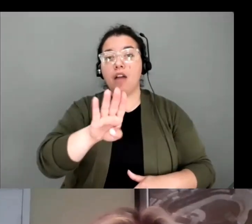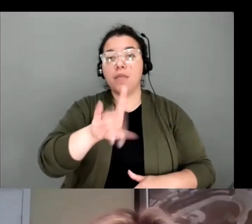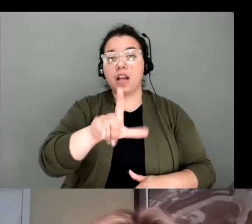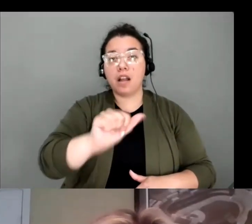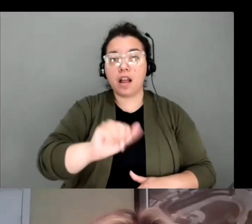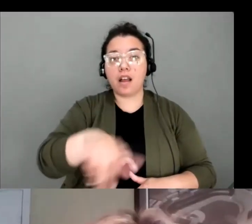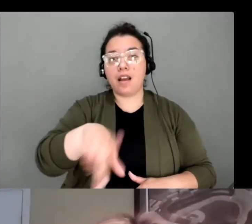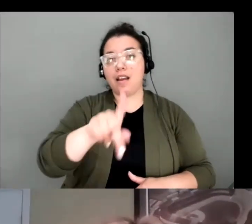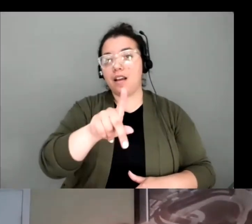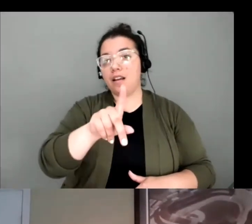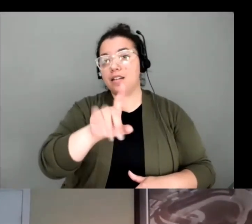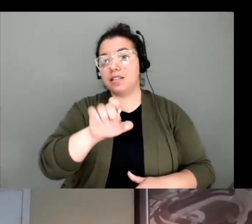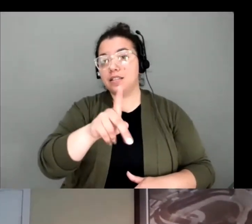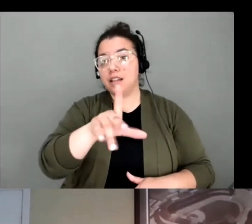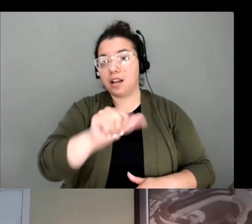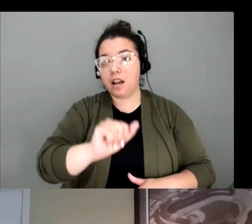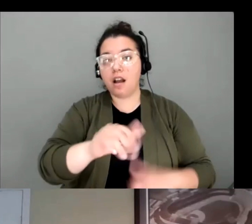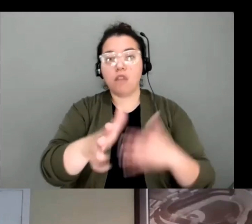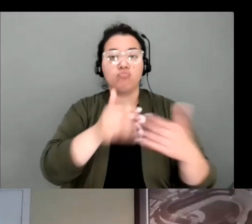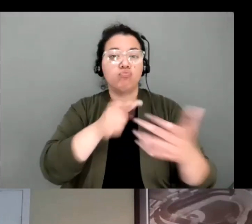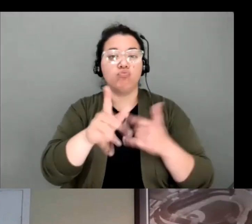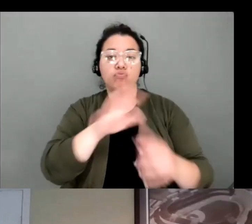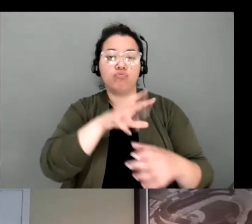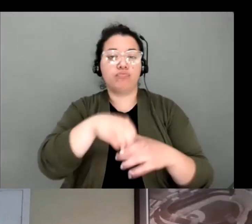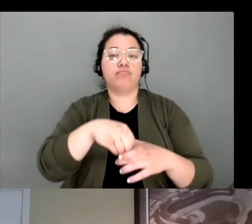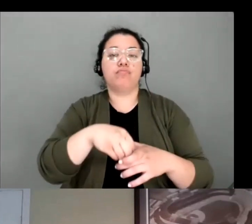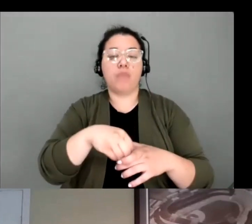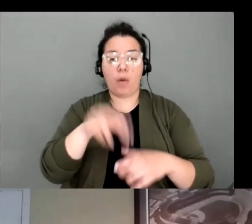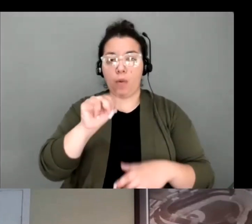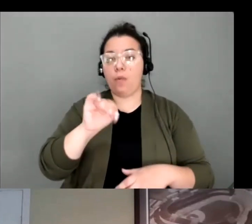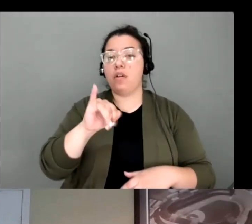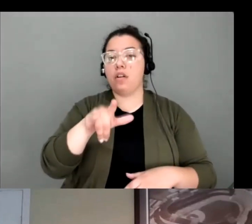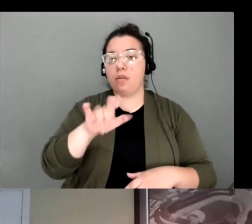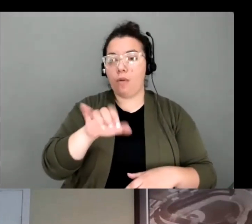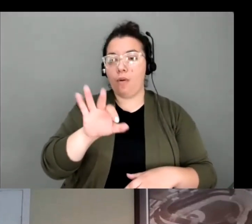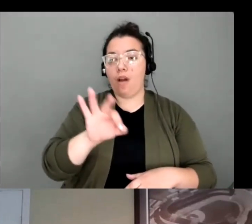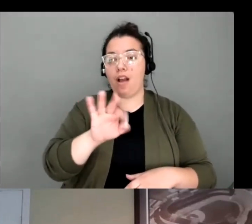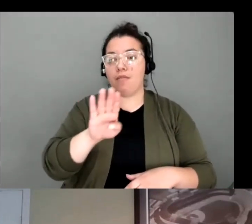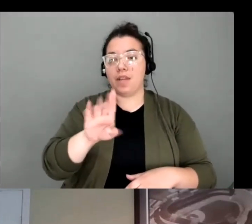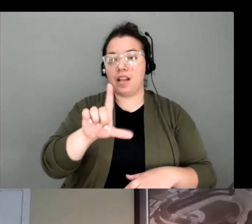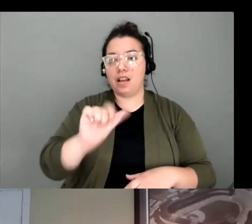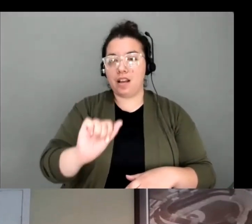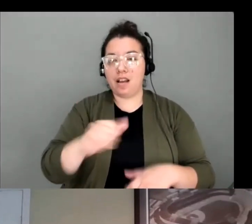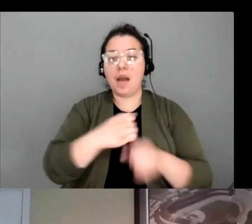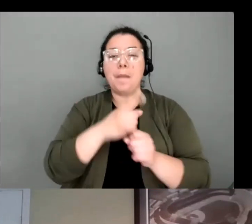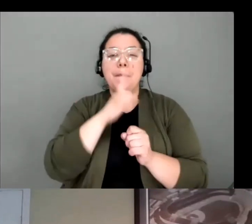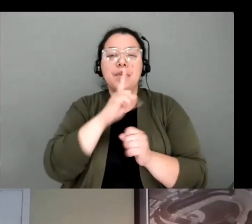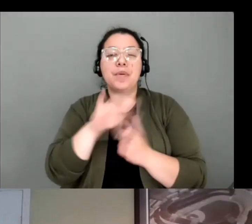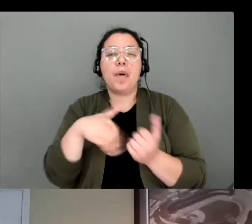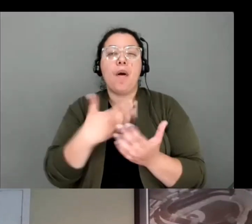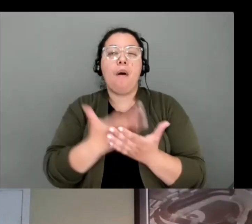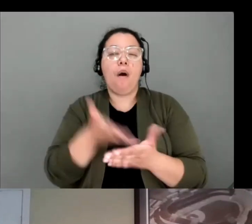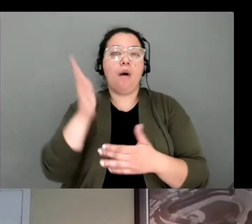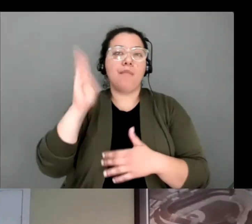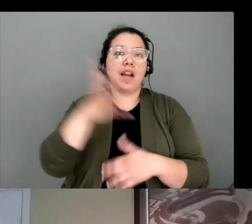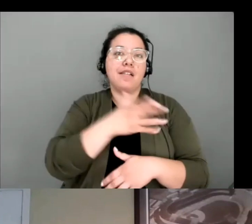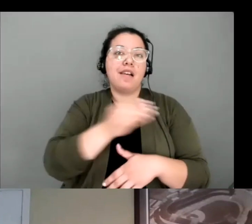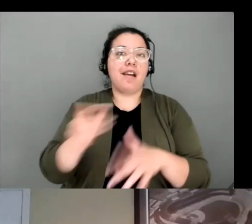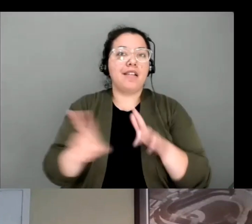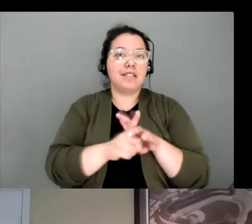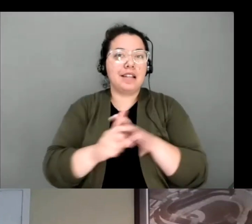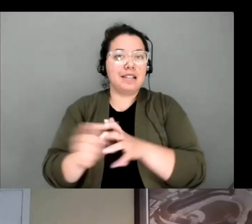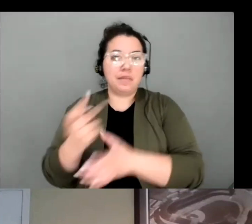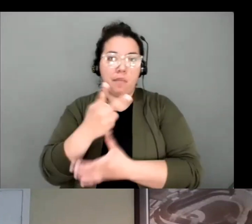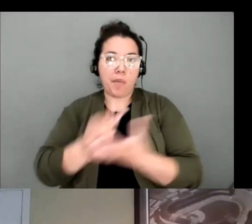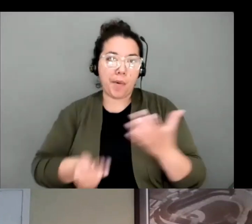got going on? Let us know in the chat. We have Nicole with FBLA. Make sure you're doing all panelists and attendees as your chat